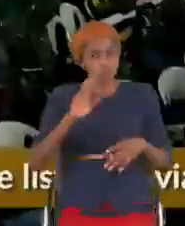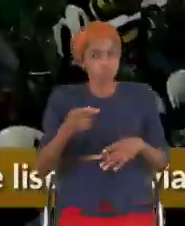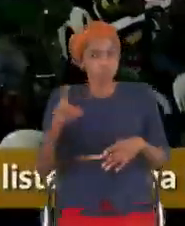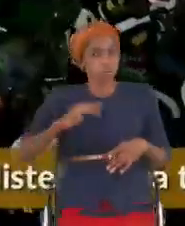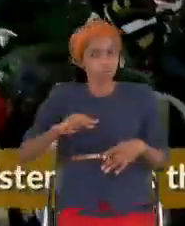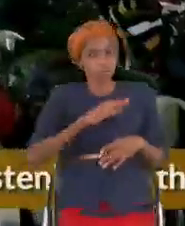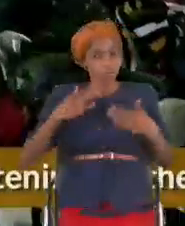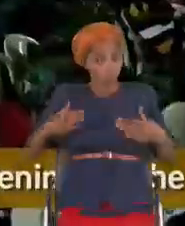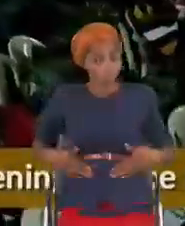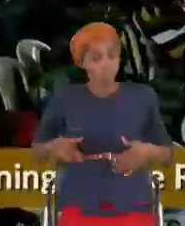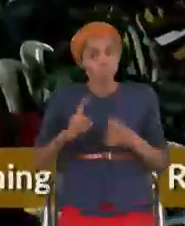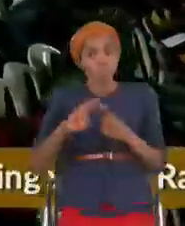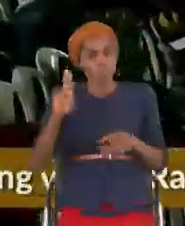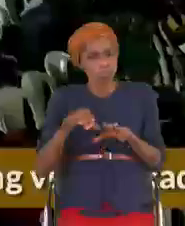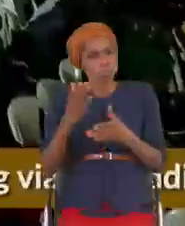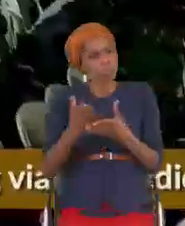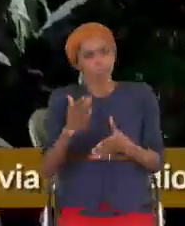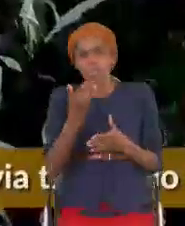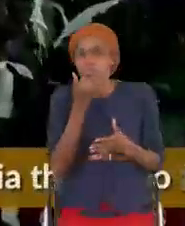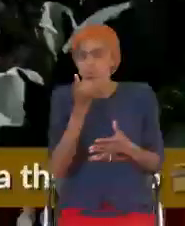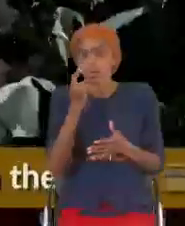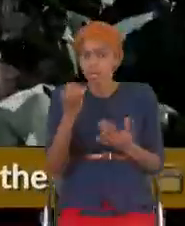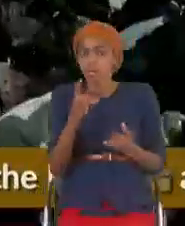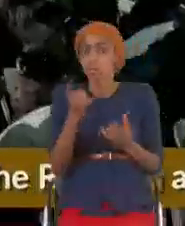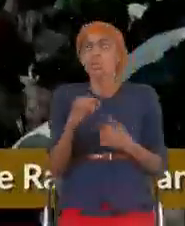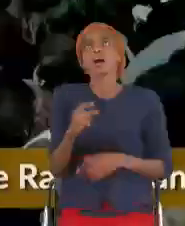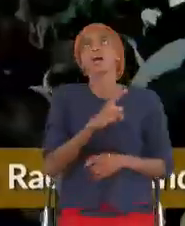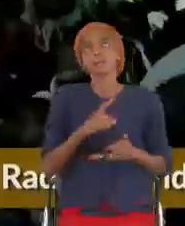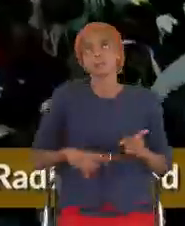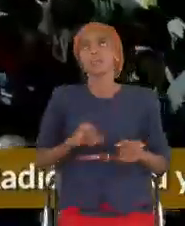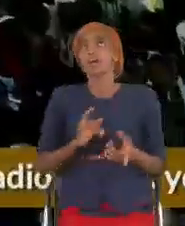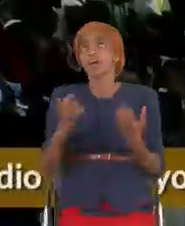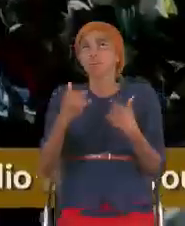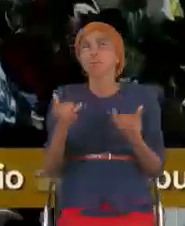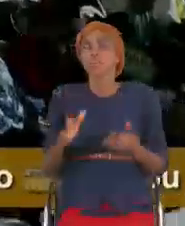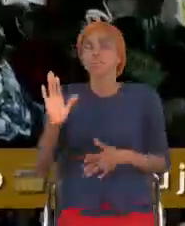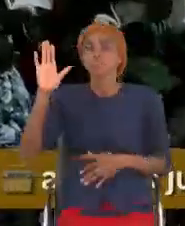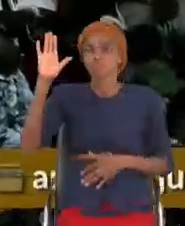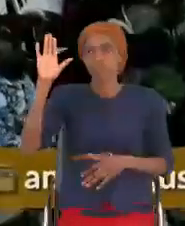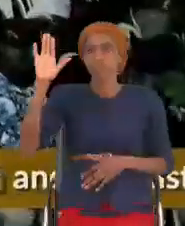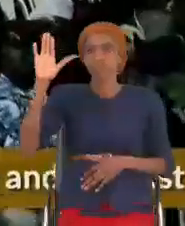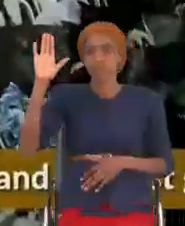You say, Lord, I come now. Wherever you are, you raise up your hand. God